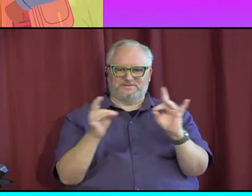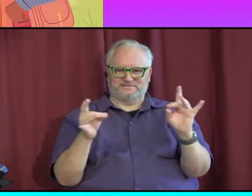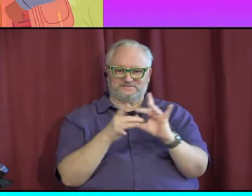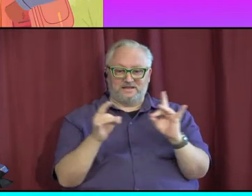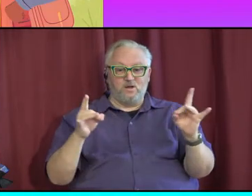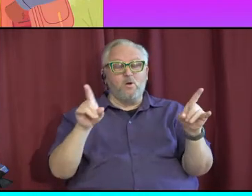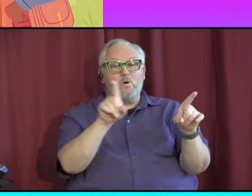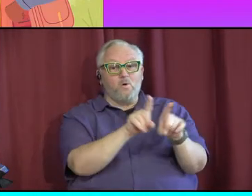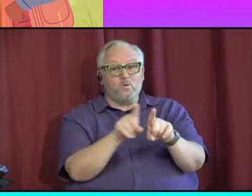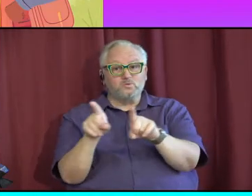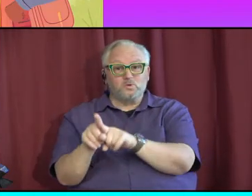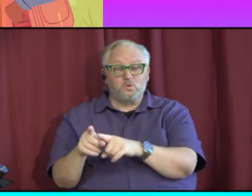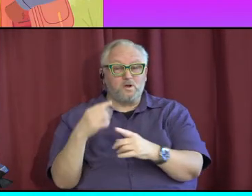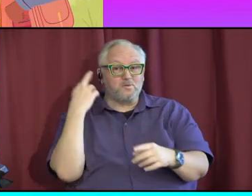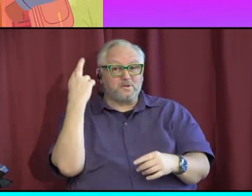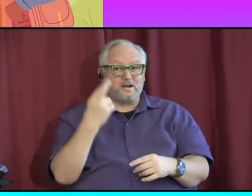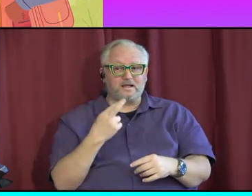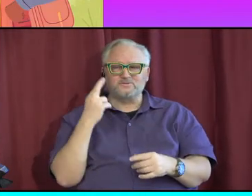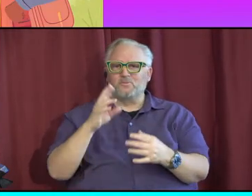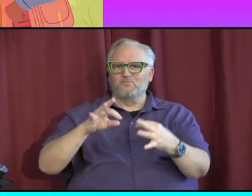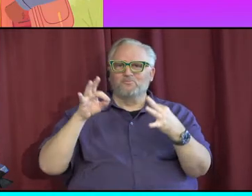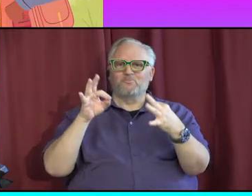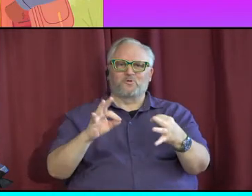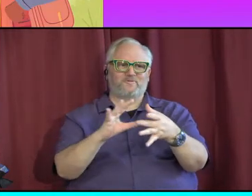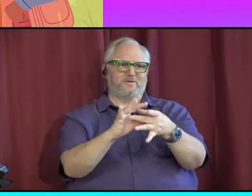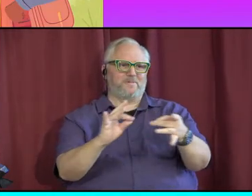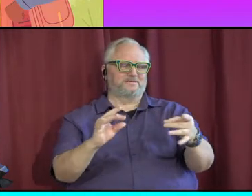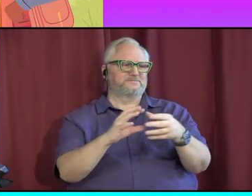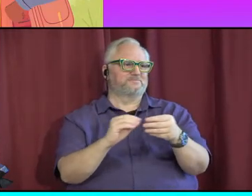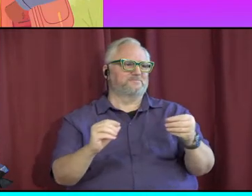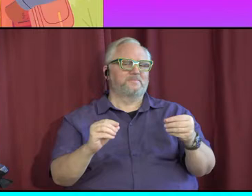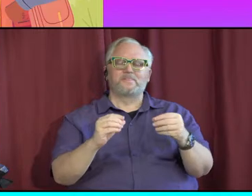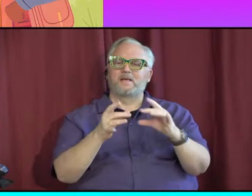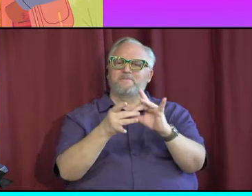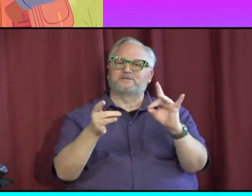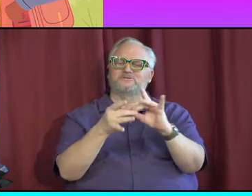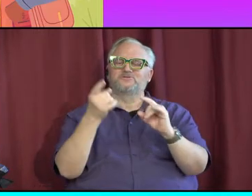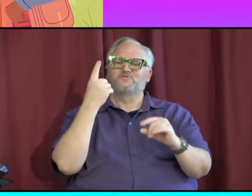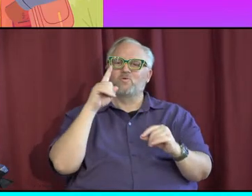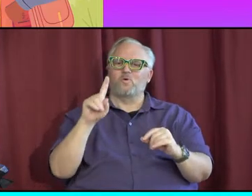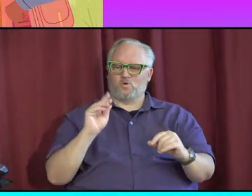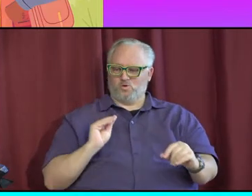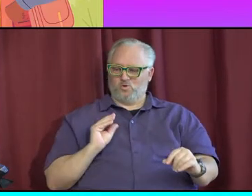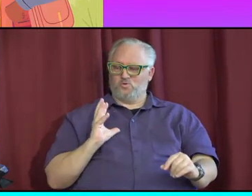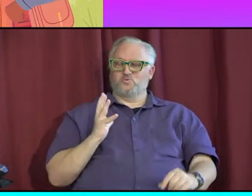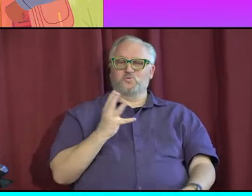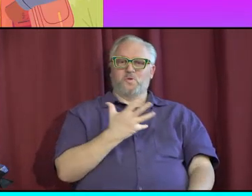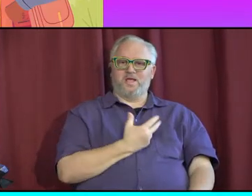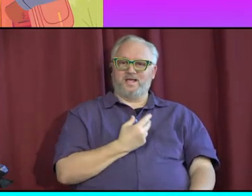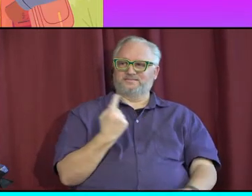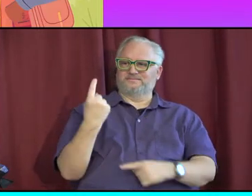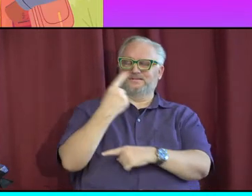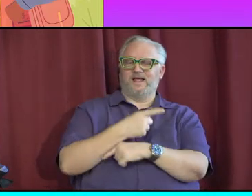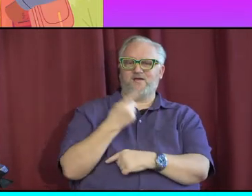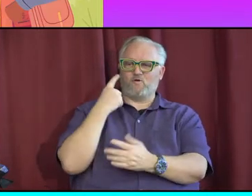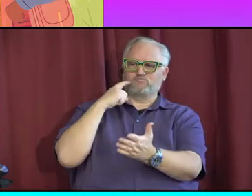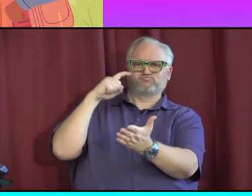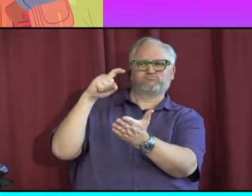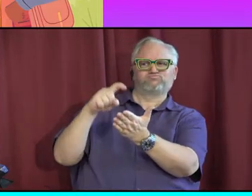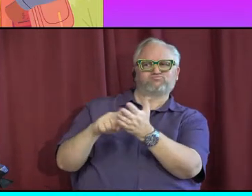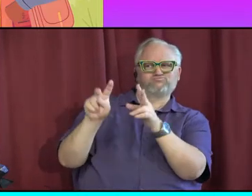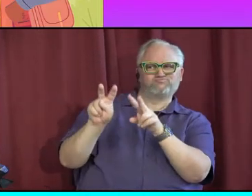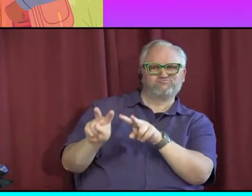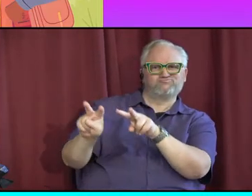And it also occurs to me that it's the perfect message for Trans Day of Visibility. To be known